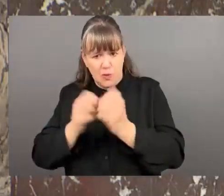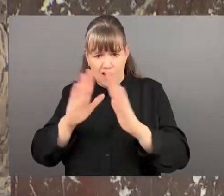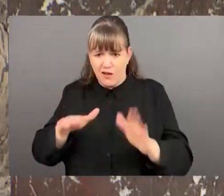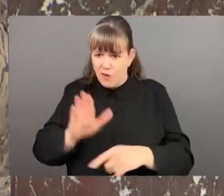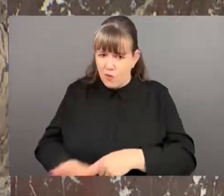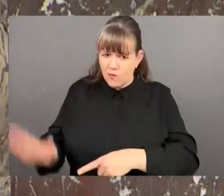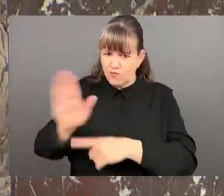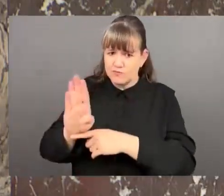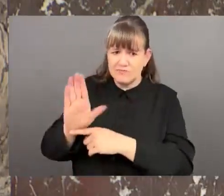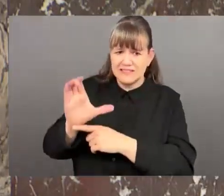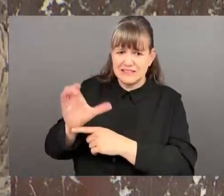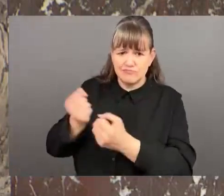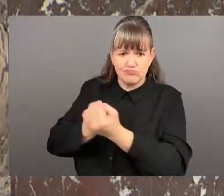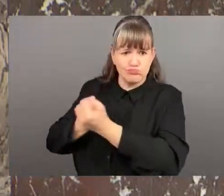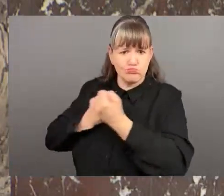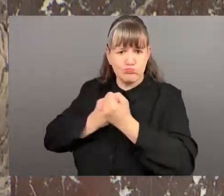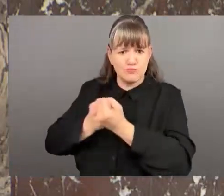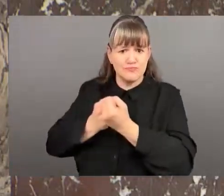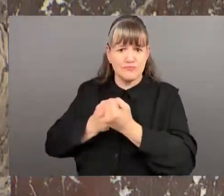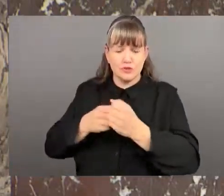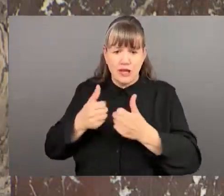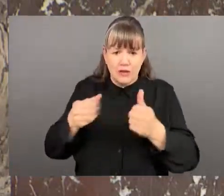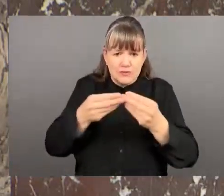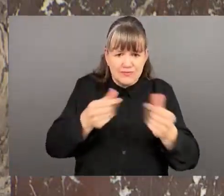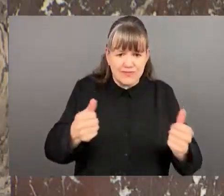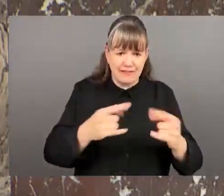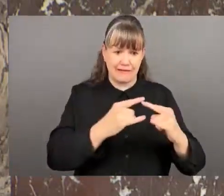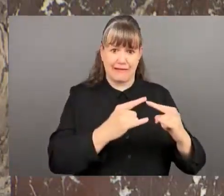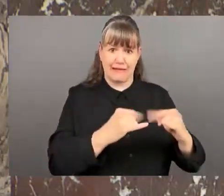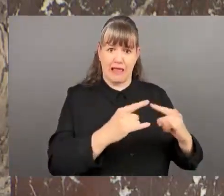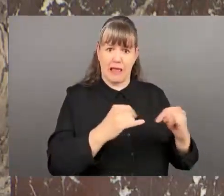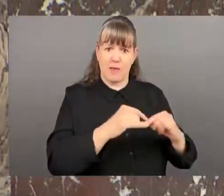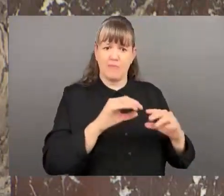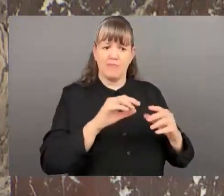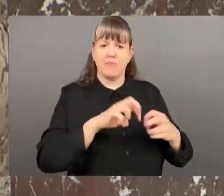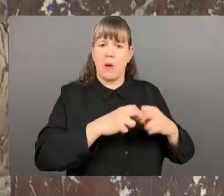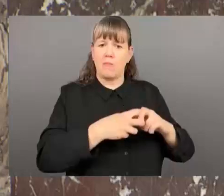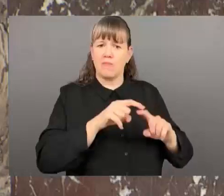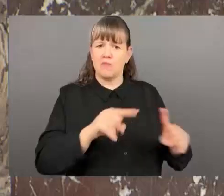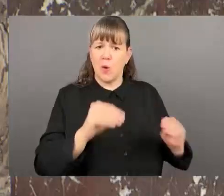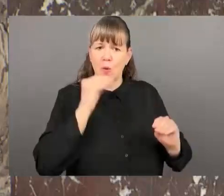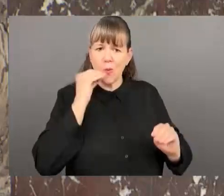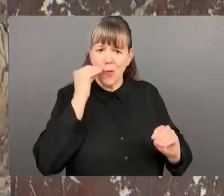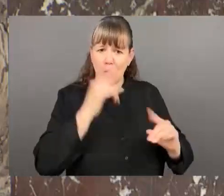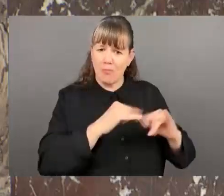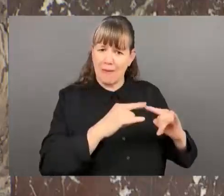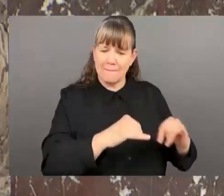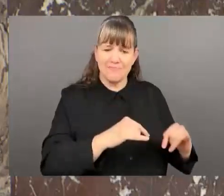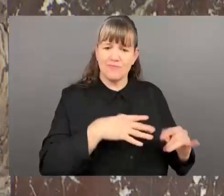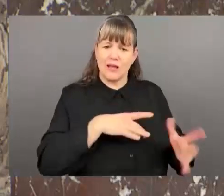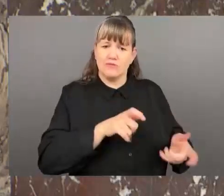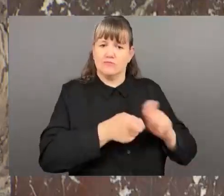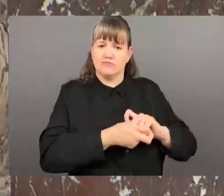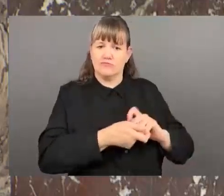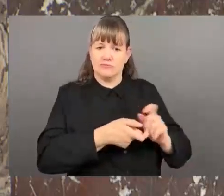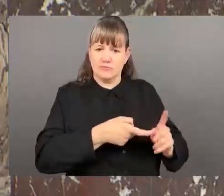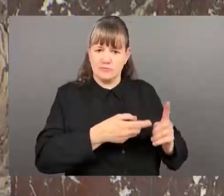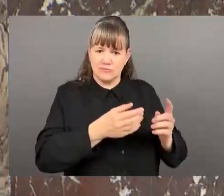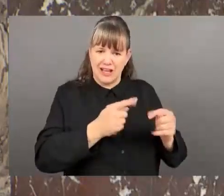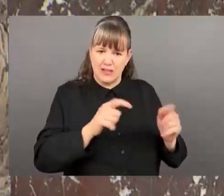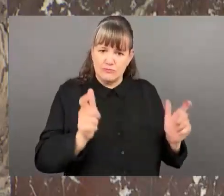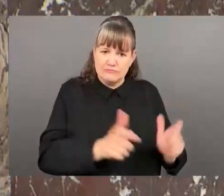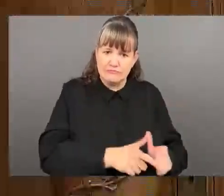encampments, and so it's very similar. The difference is we're scaling up opportunities for folks to get into housing when they've come through rehab as well.